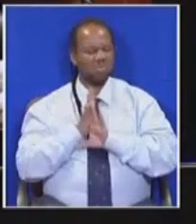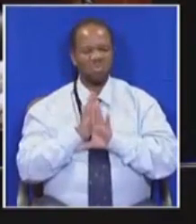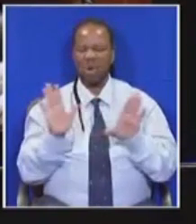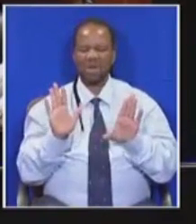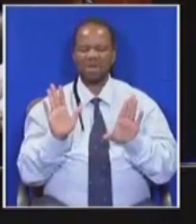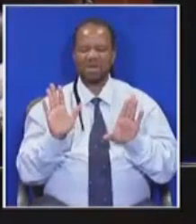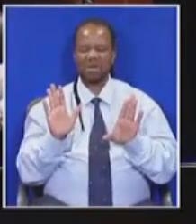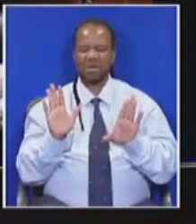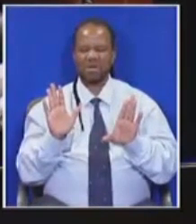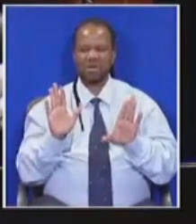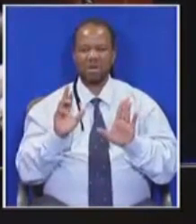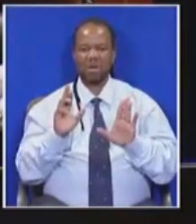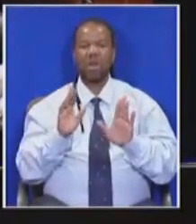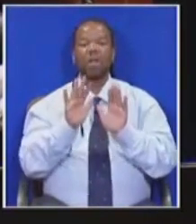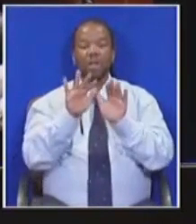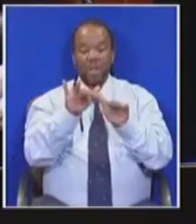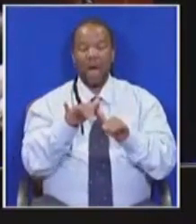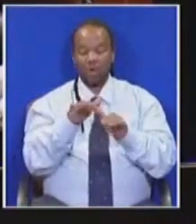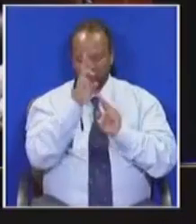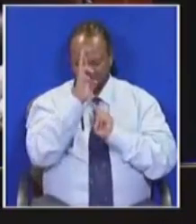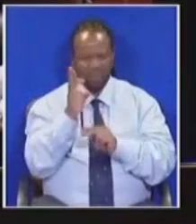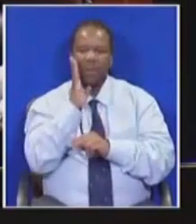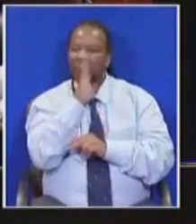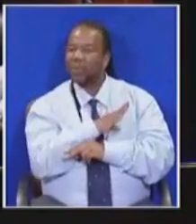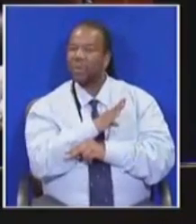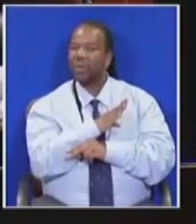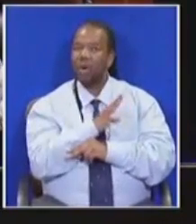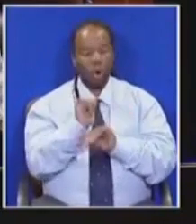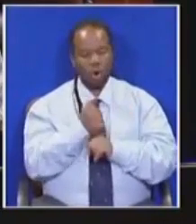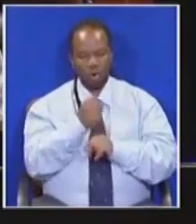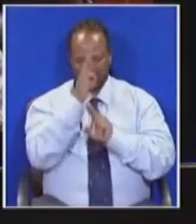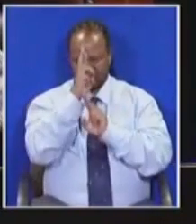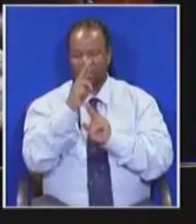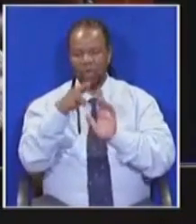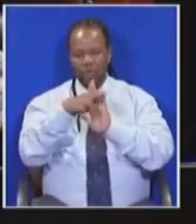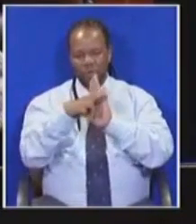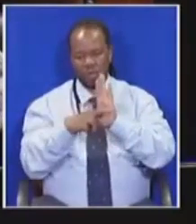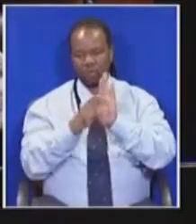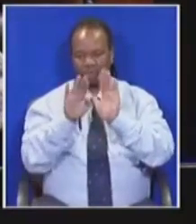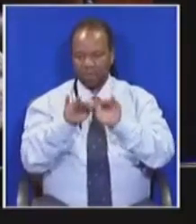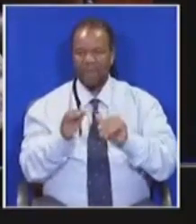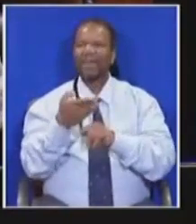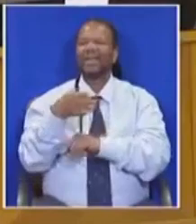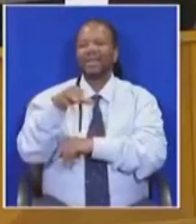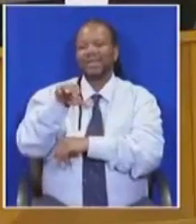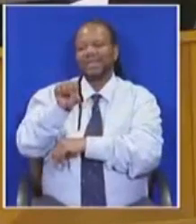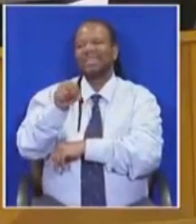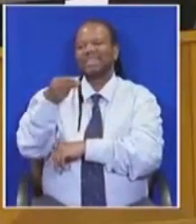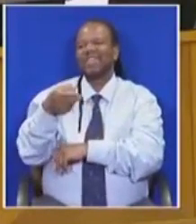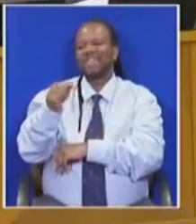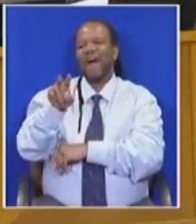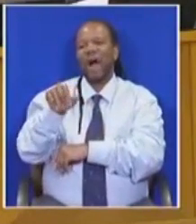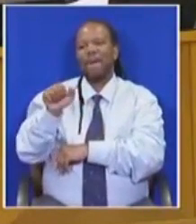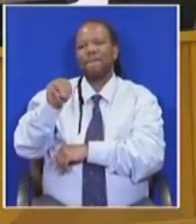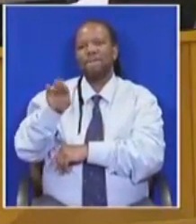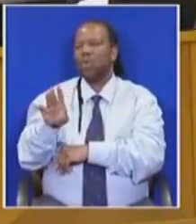to respect the House and That to is not how respect the the rules are rules. applied. That is not how rules are applied. Honorable Shivambu, rules are not I'm not applied going to like be